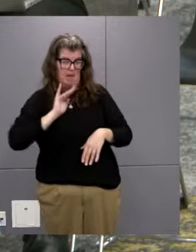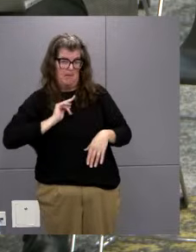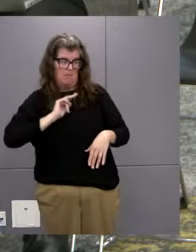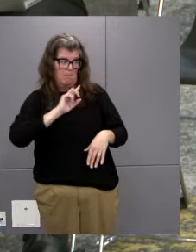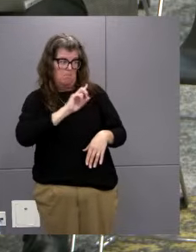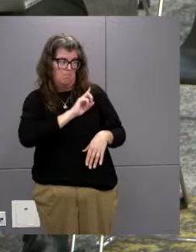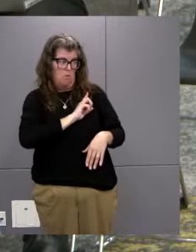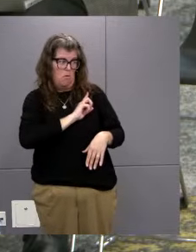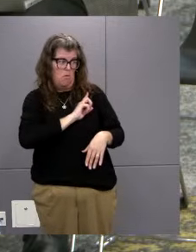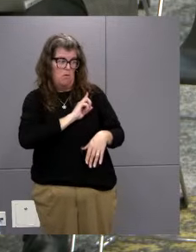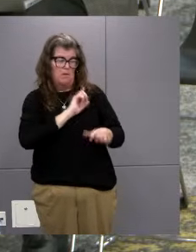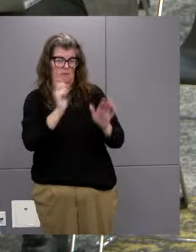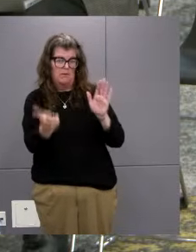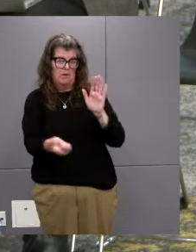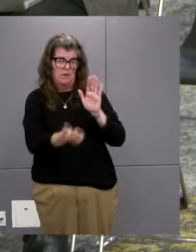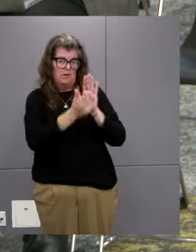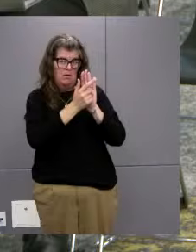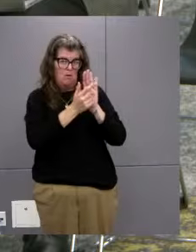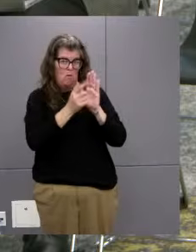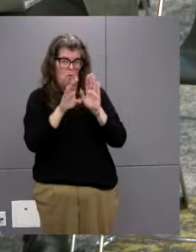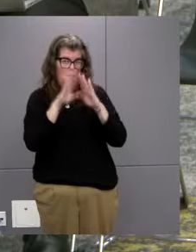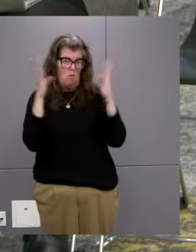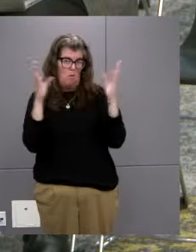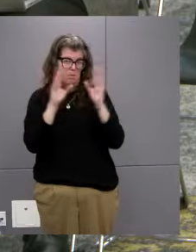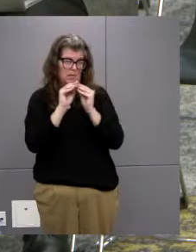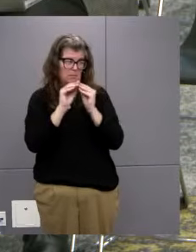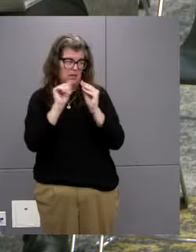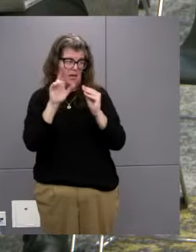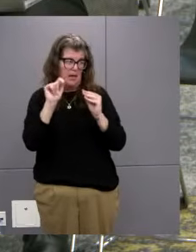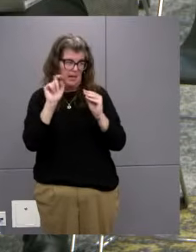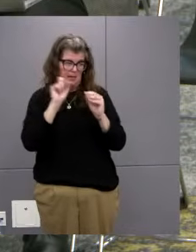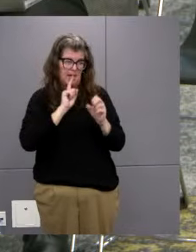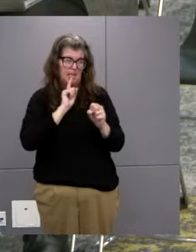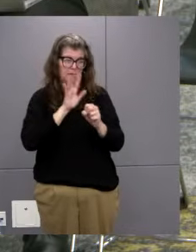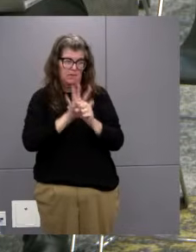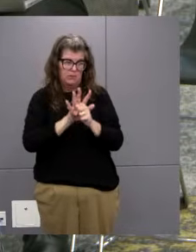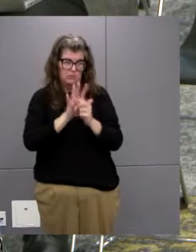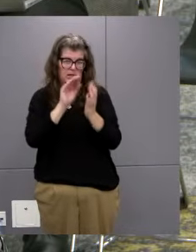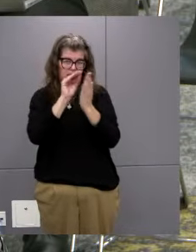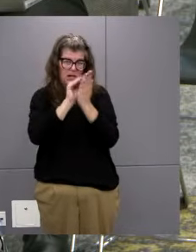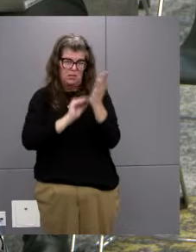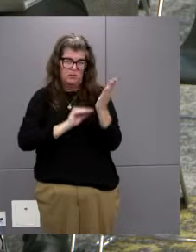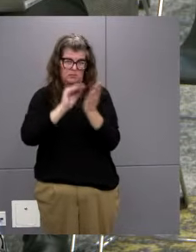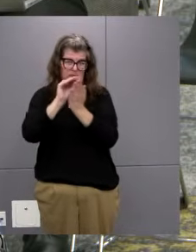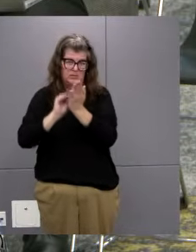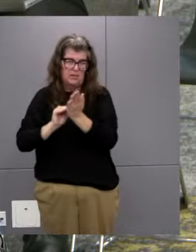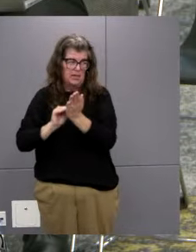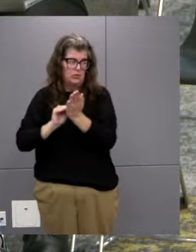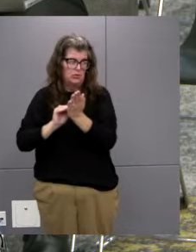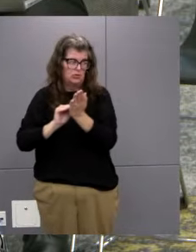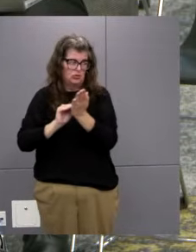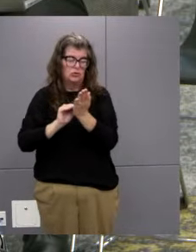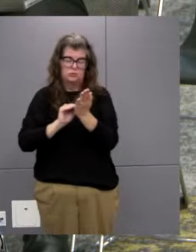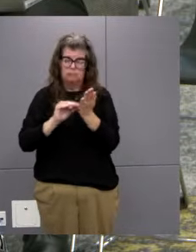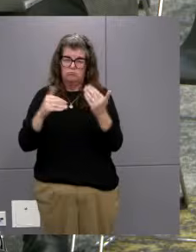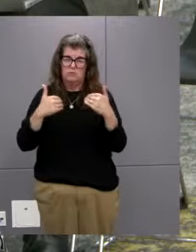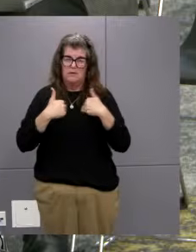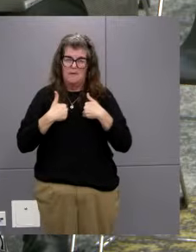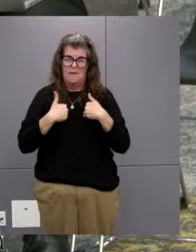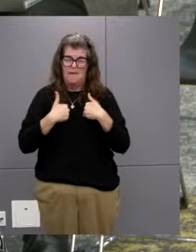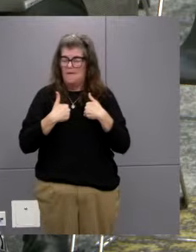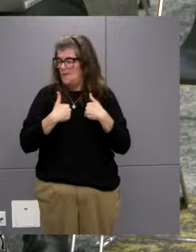of a violation of Open Meetings Act, which can be verified by documentation, which I have in my possession at